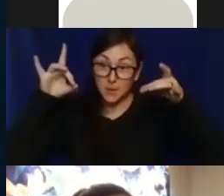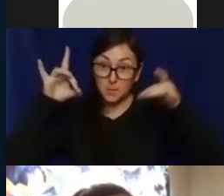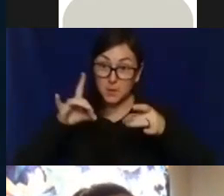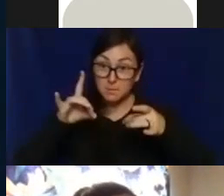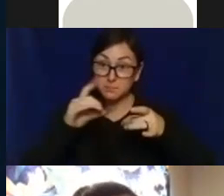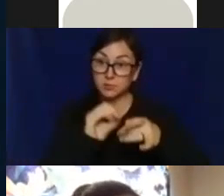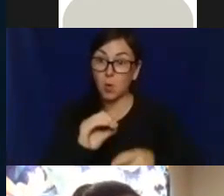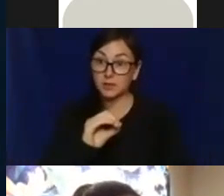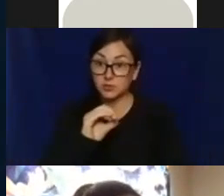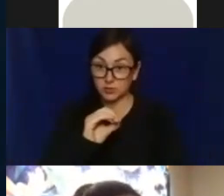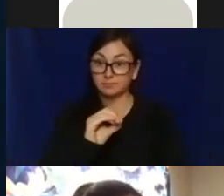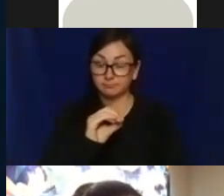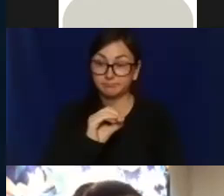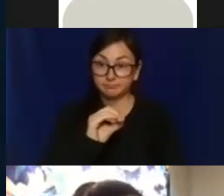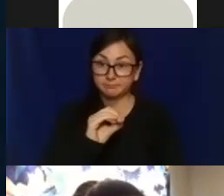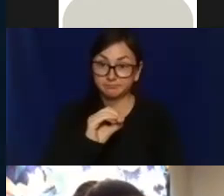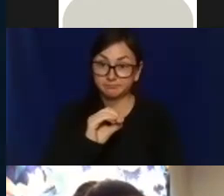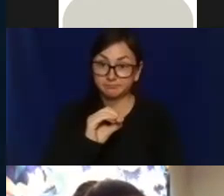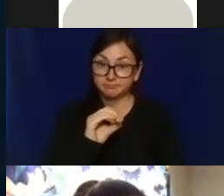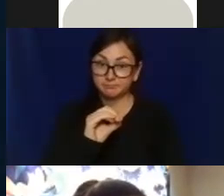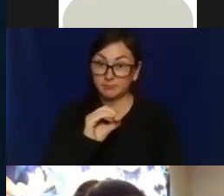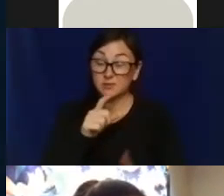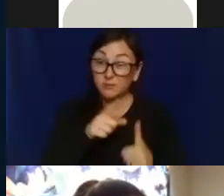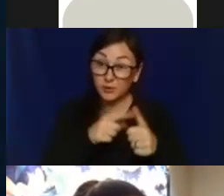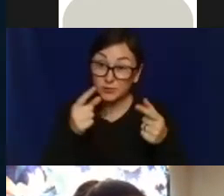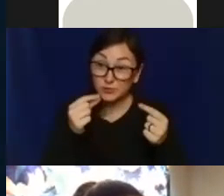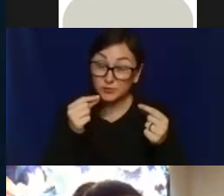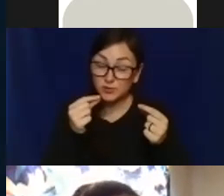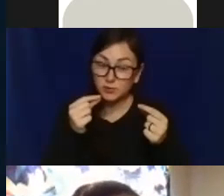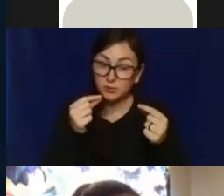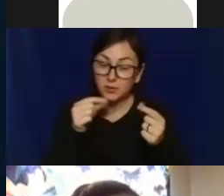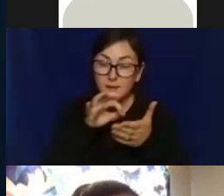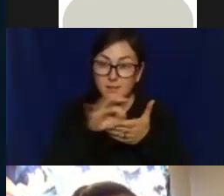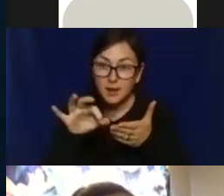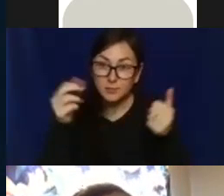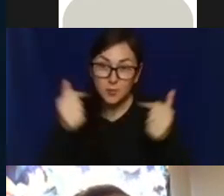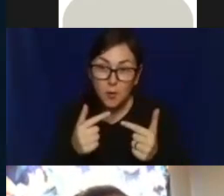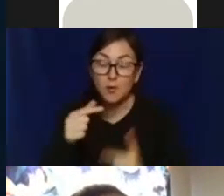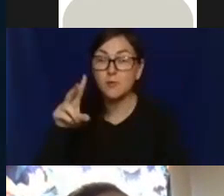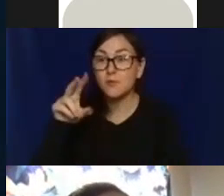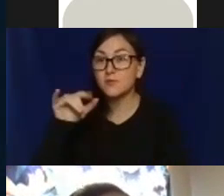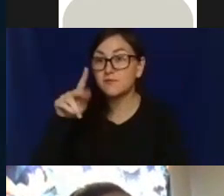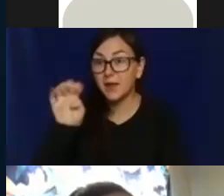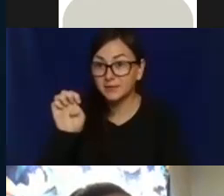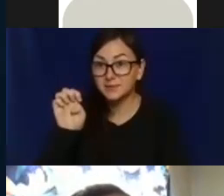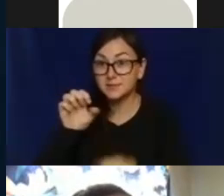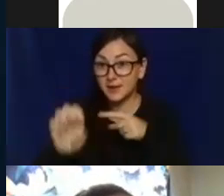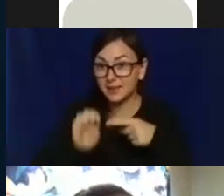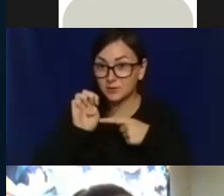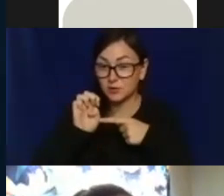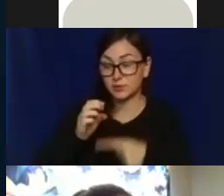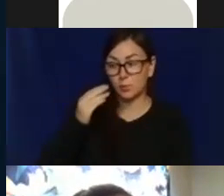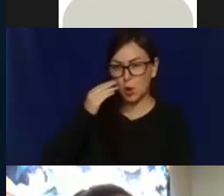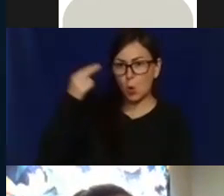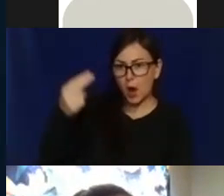central atom. So we first add up all the valence electrons. We know that hydrogen has one valence electrons, but